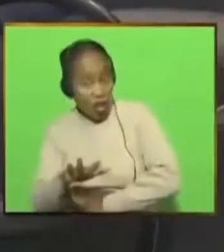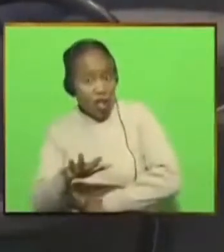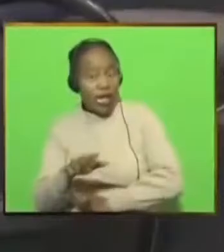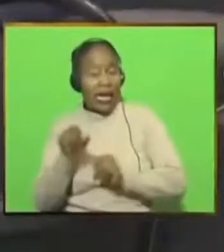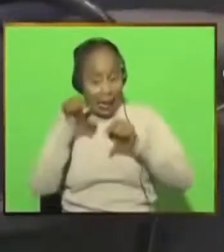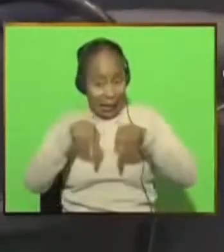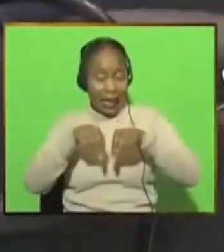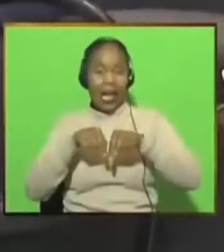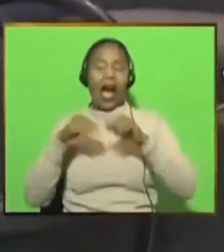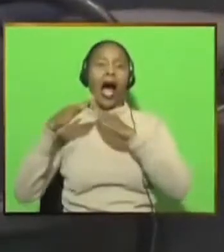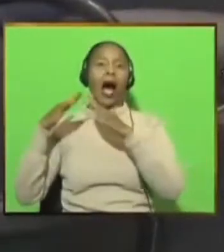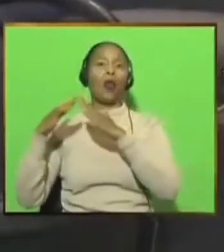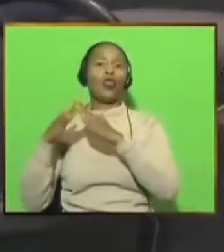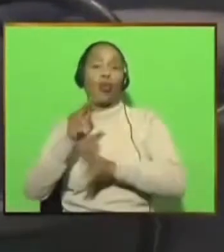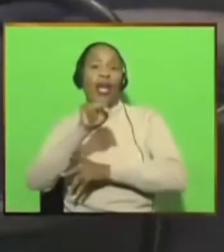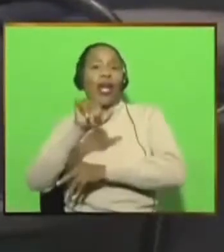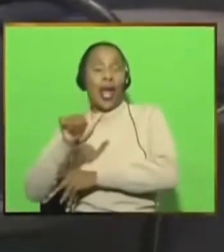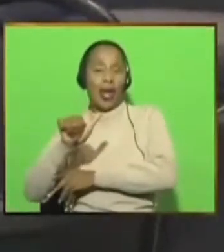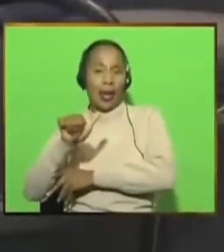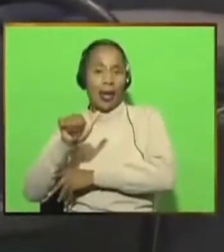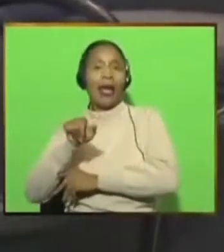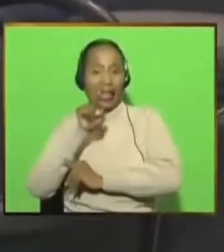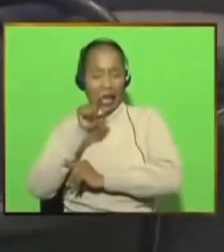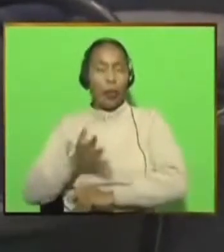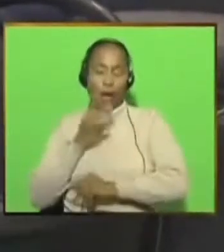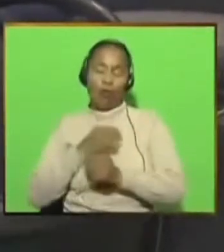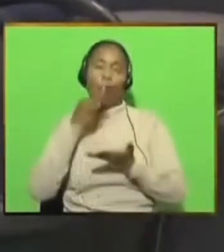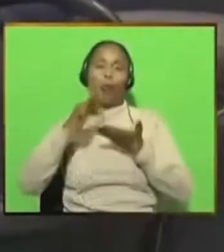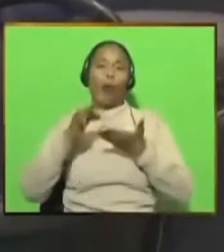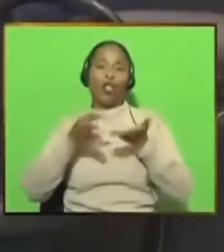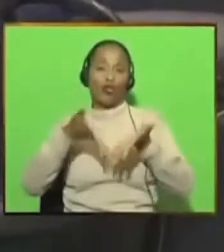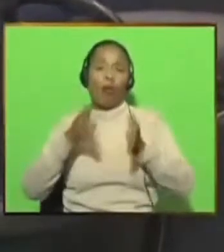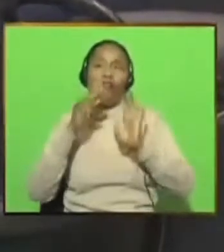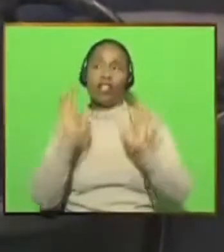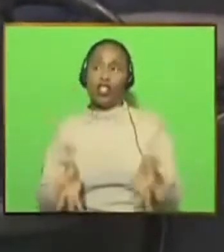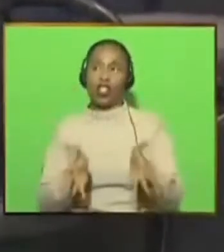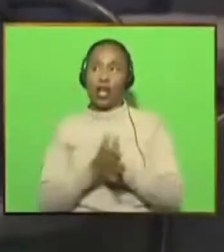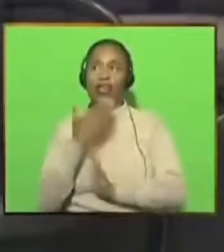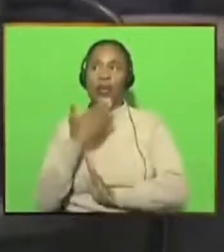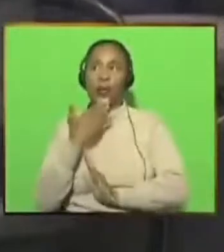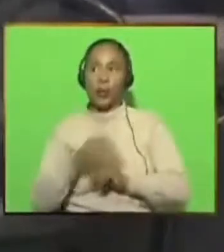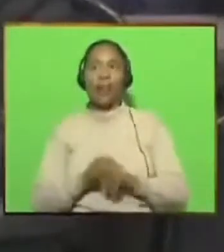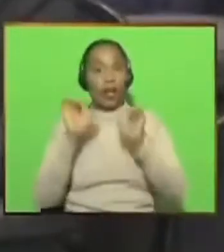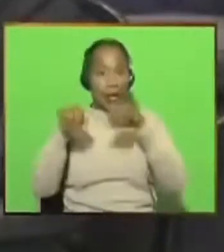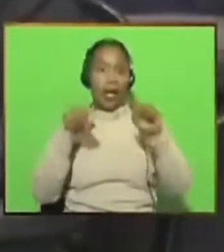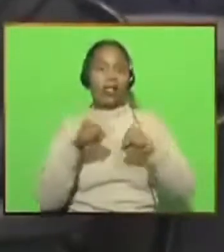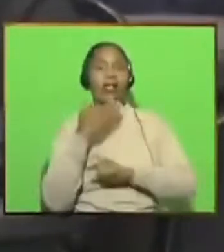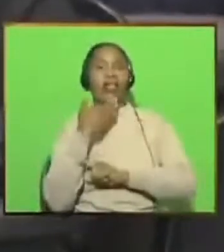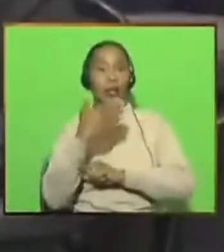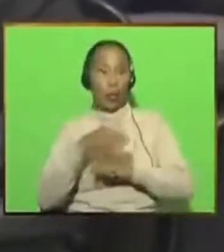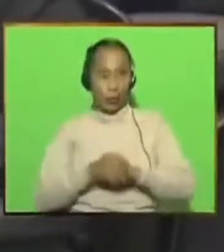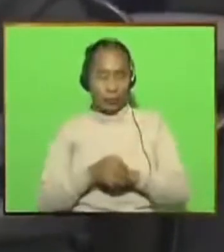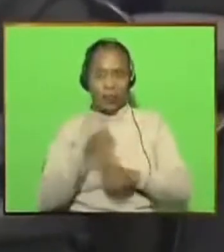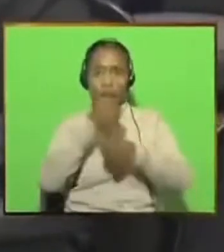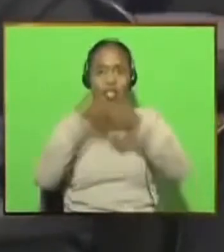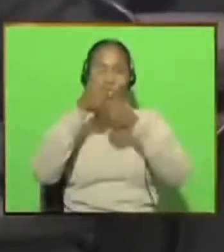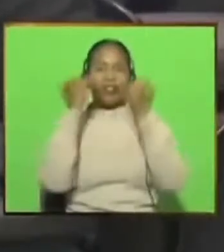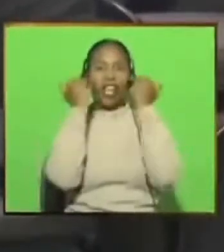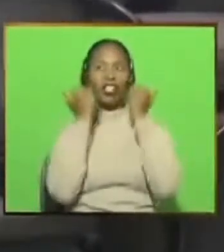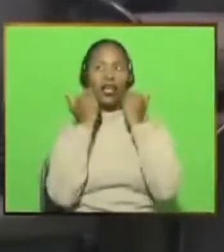the city. I'm of the view that that approach would not